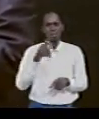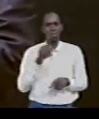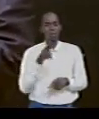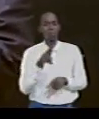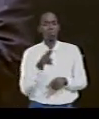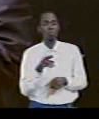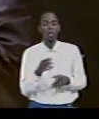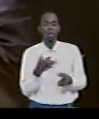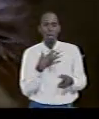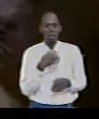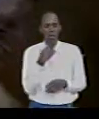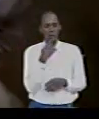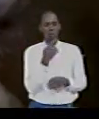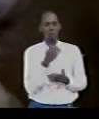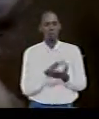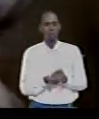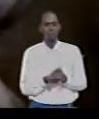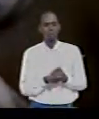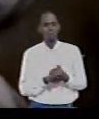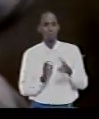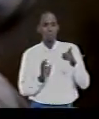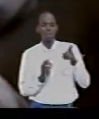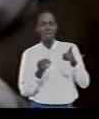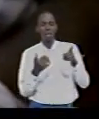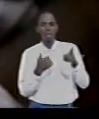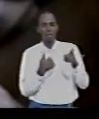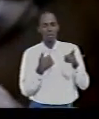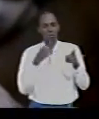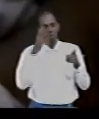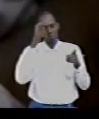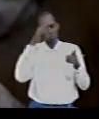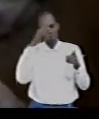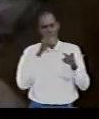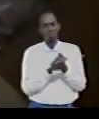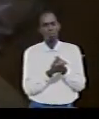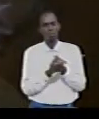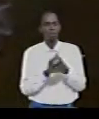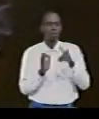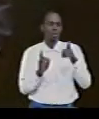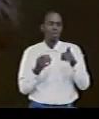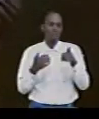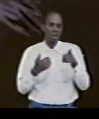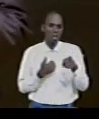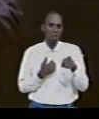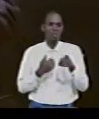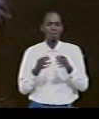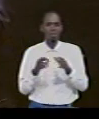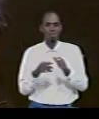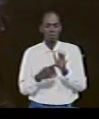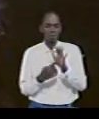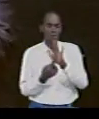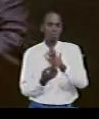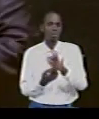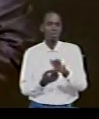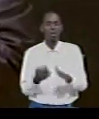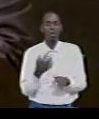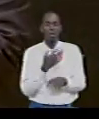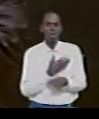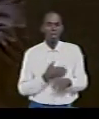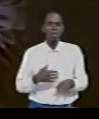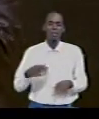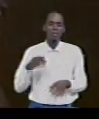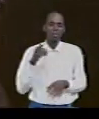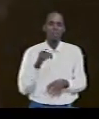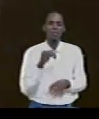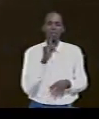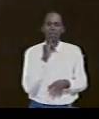wisdom? He has understanding, he has revelation, and he's a beloved